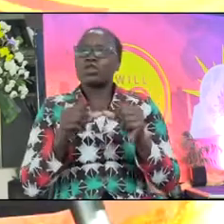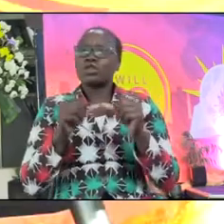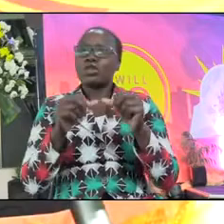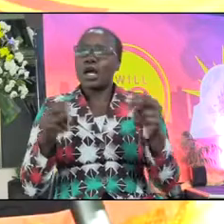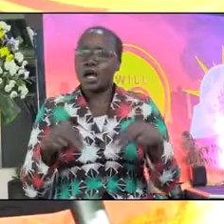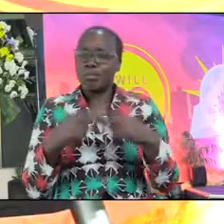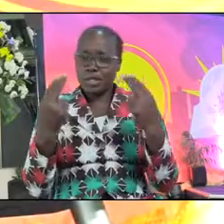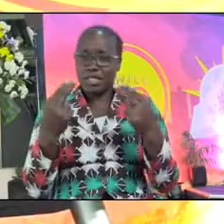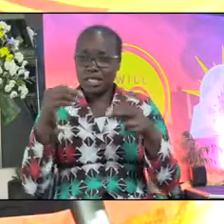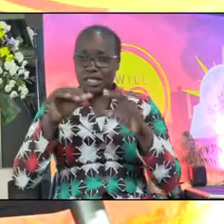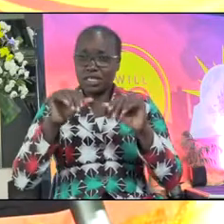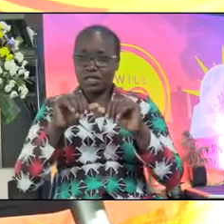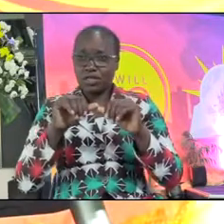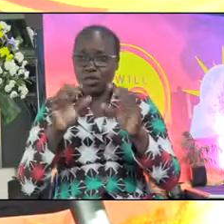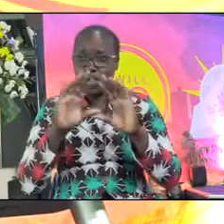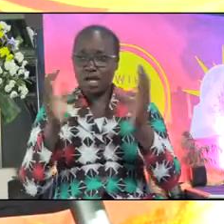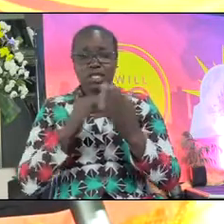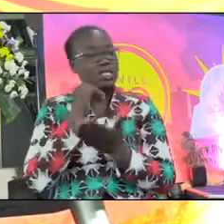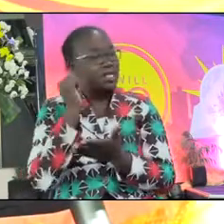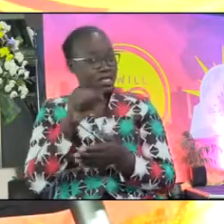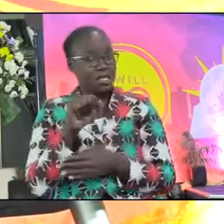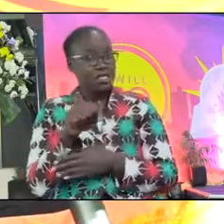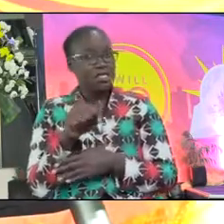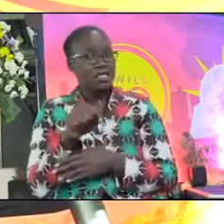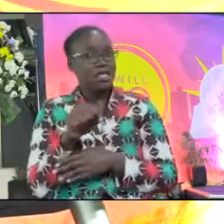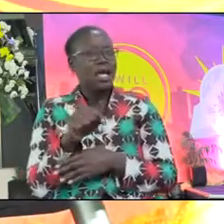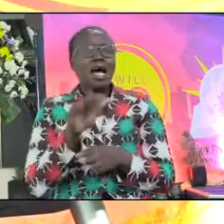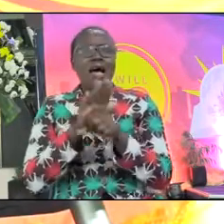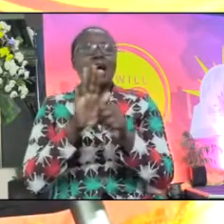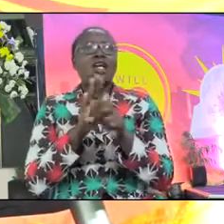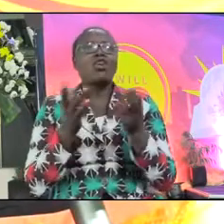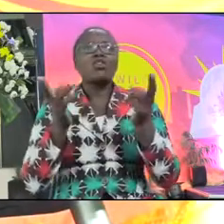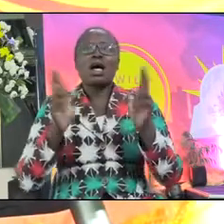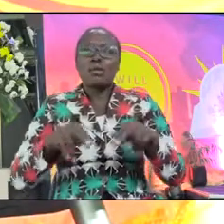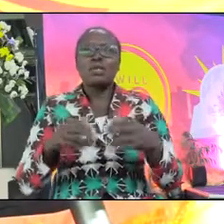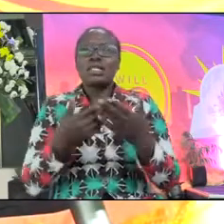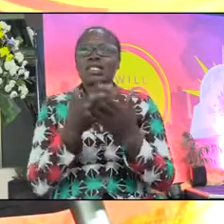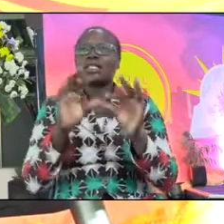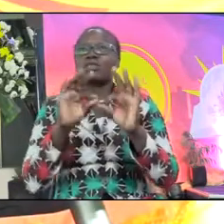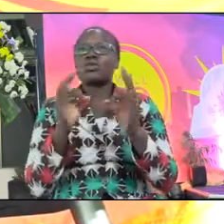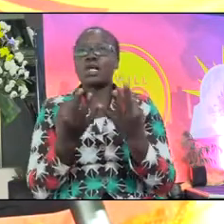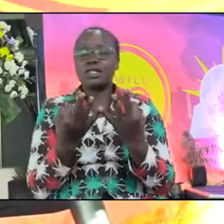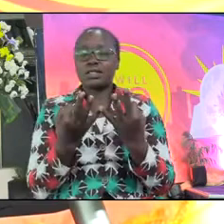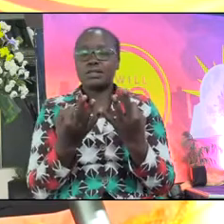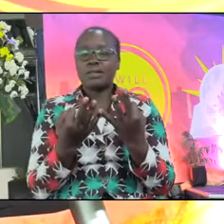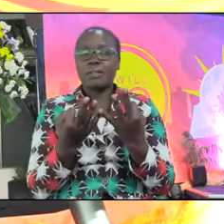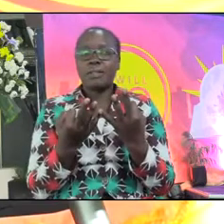with me? Yes. Too much going on in this world.